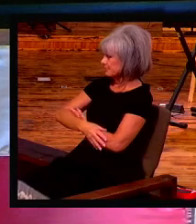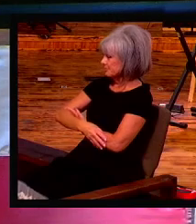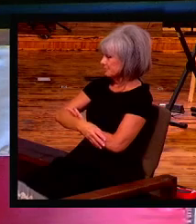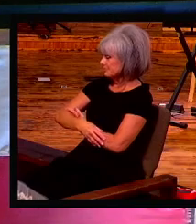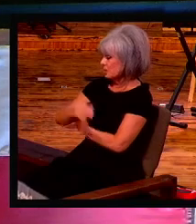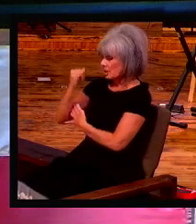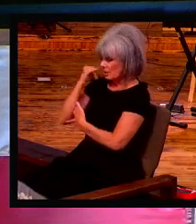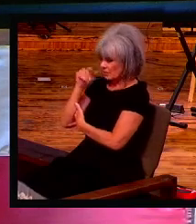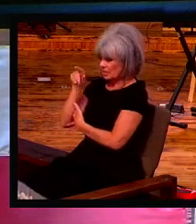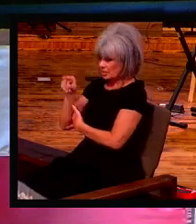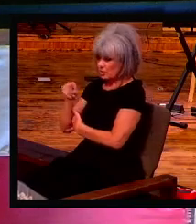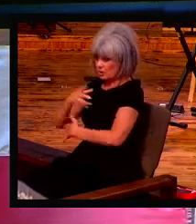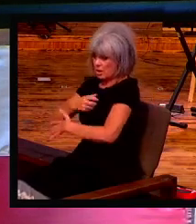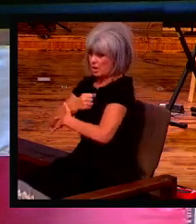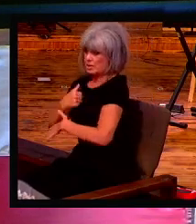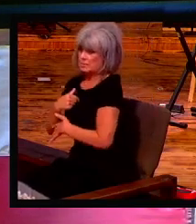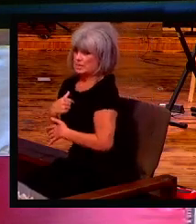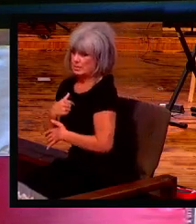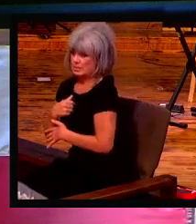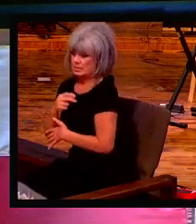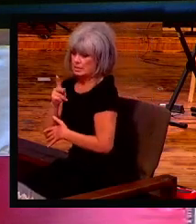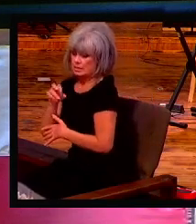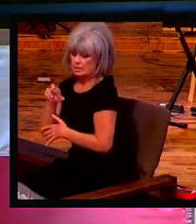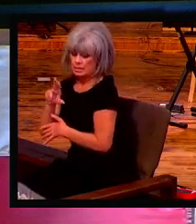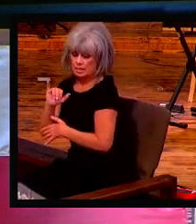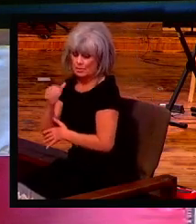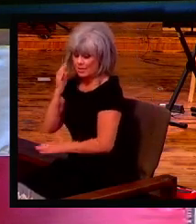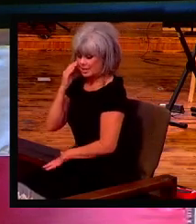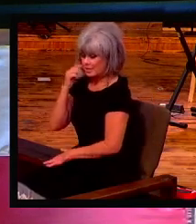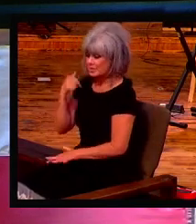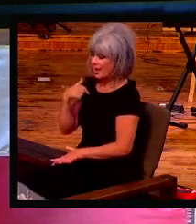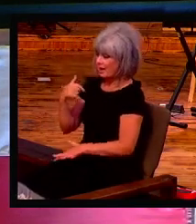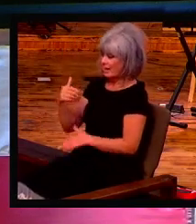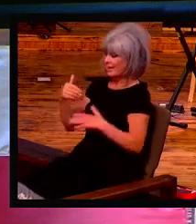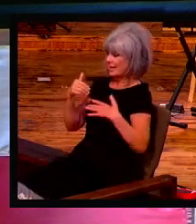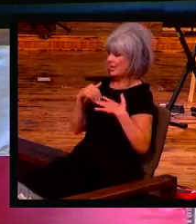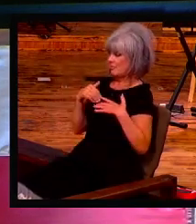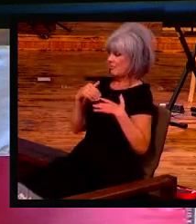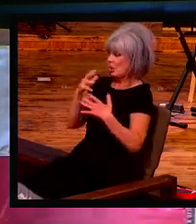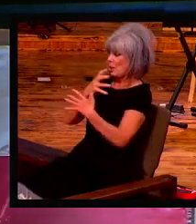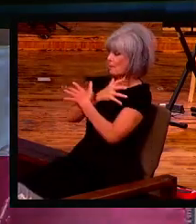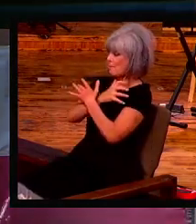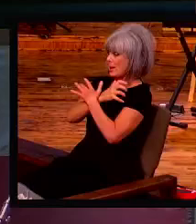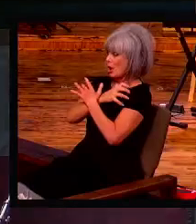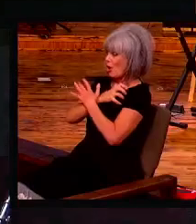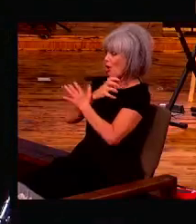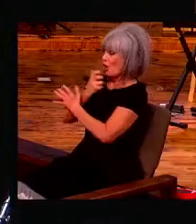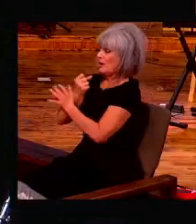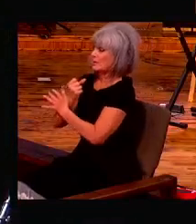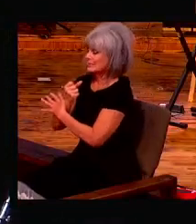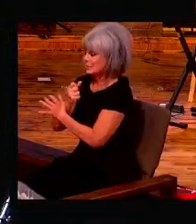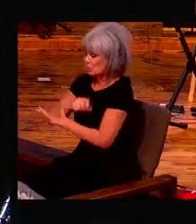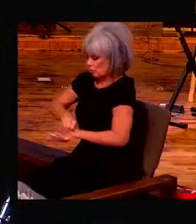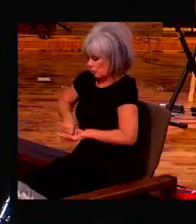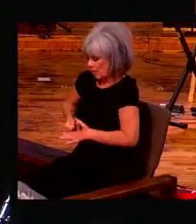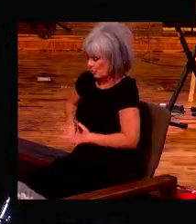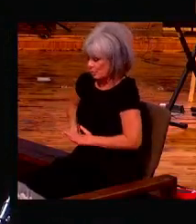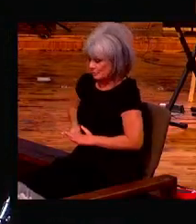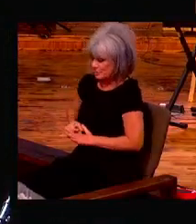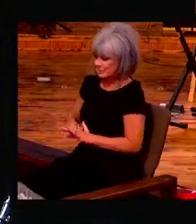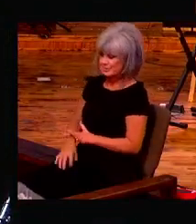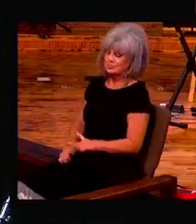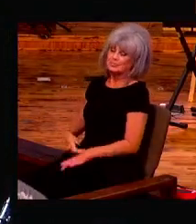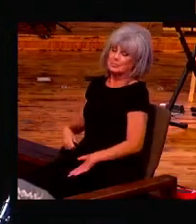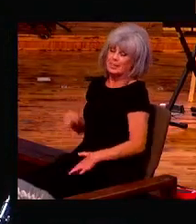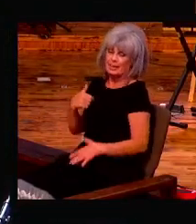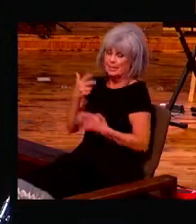And if you've ever hugged me, you know, Carrie knows, I get some really good bear hugs. I've been known to crack a rib or two. And I was like, man, I don't want